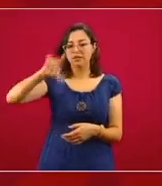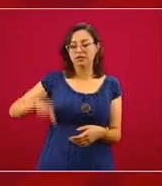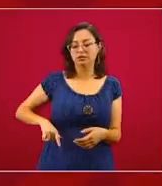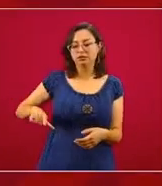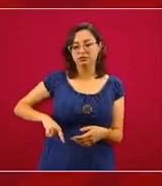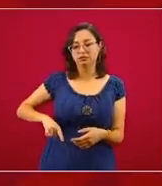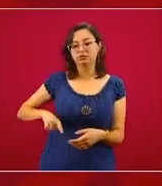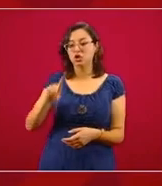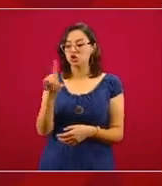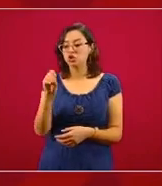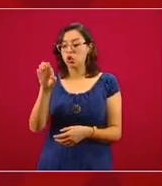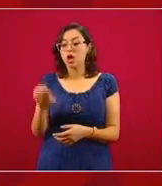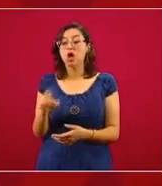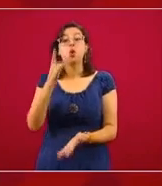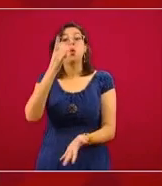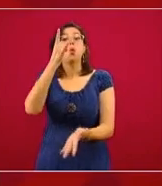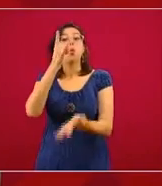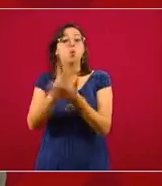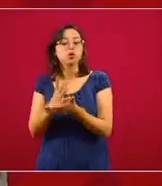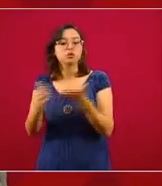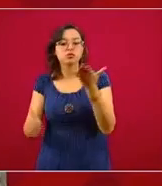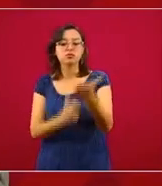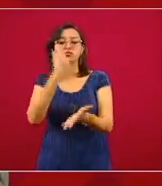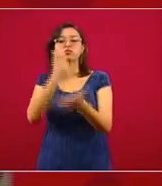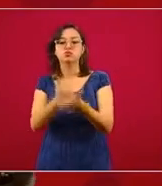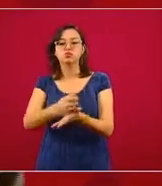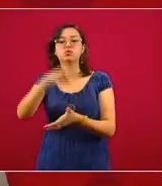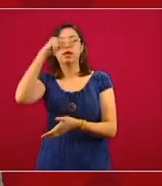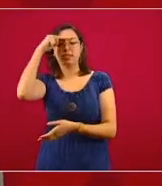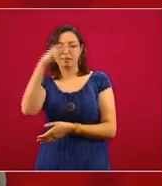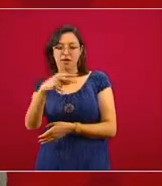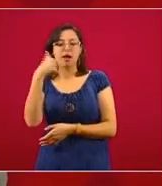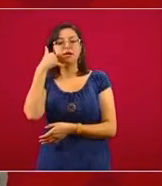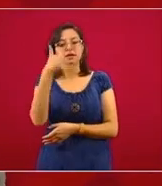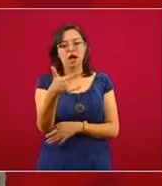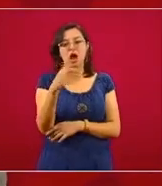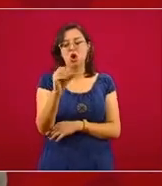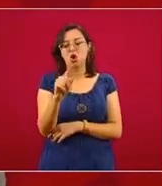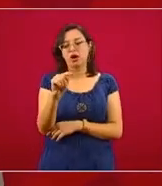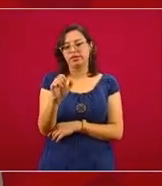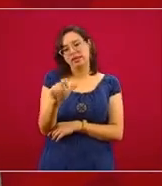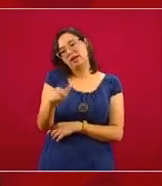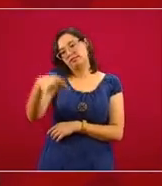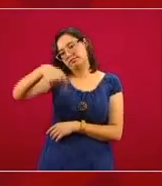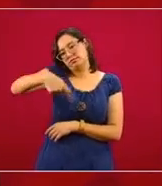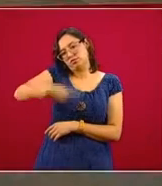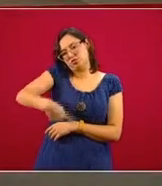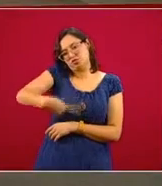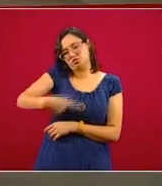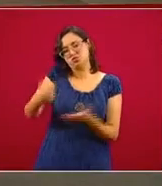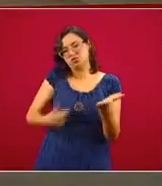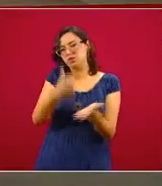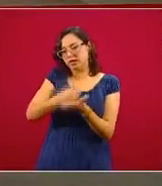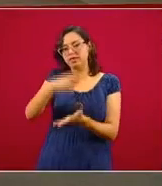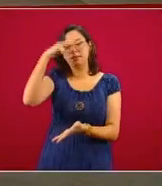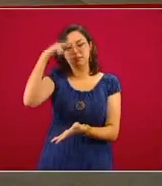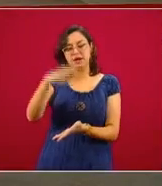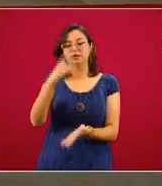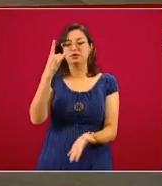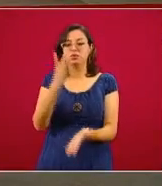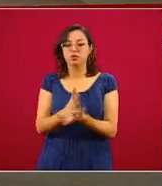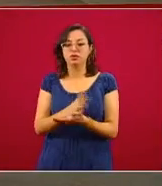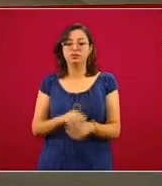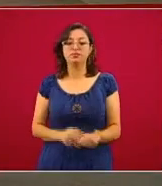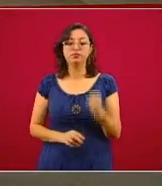applies to Mexico City. Also, the call to Locatel. This is obviously a service from the government of the city